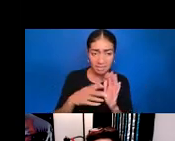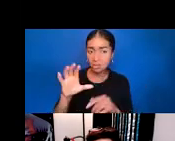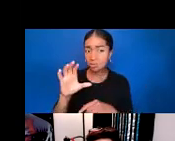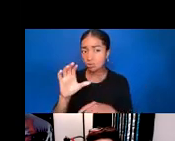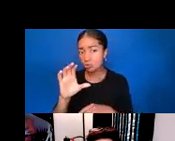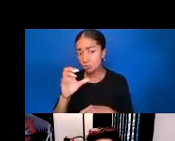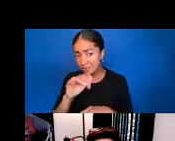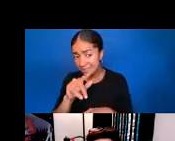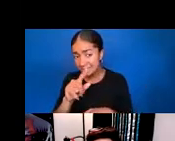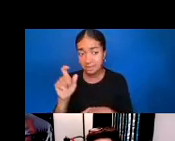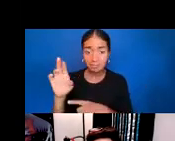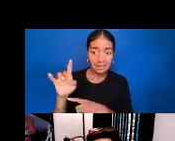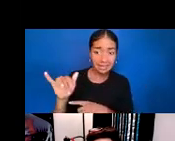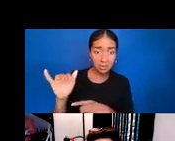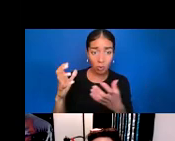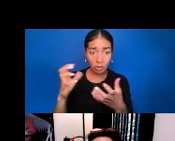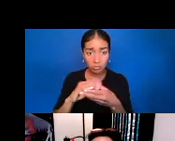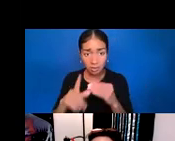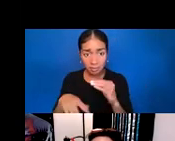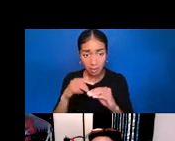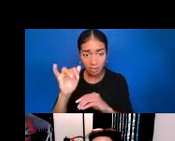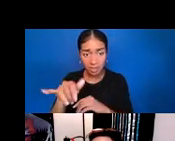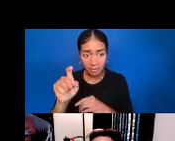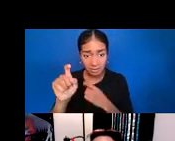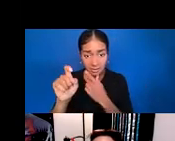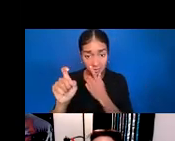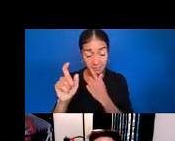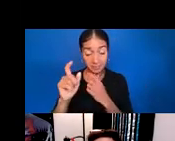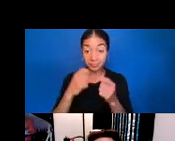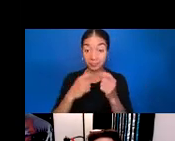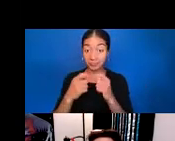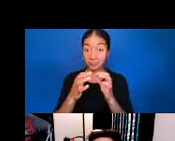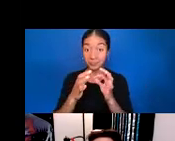that? Epigenetics and cellular changes.